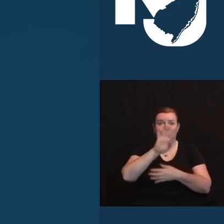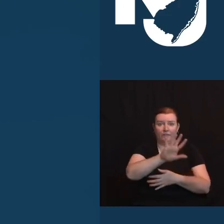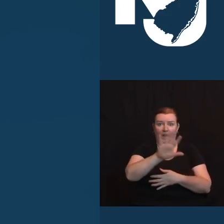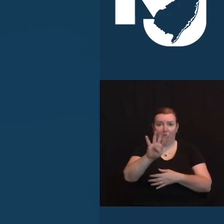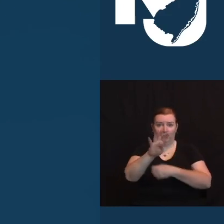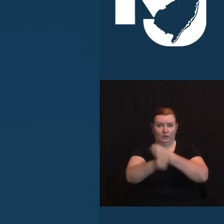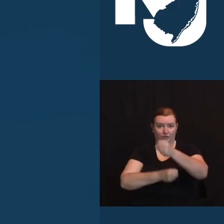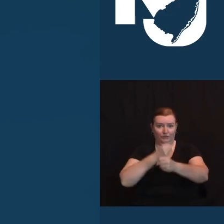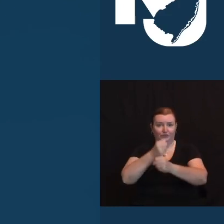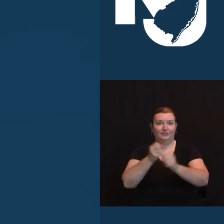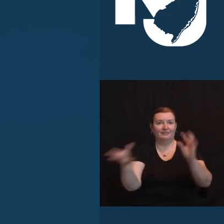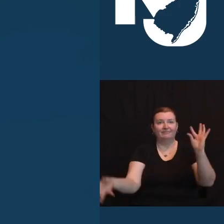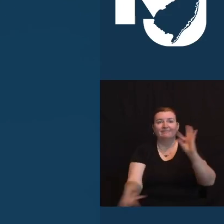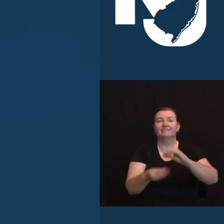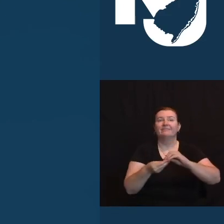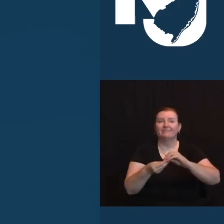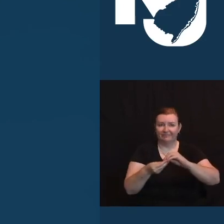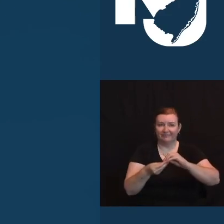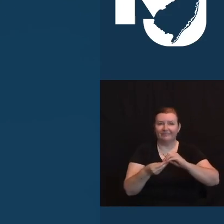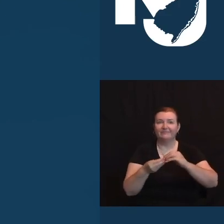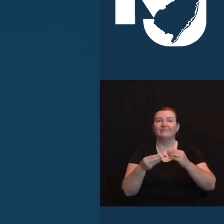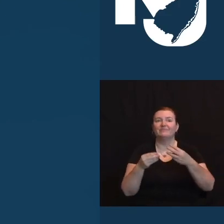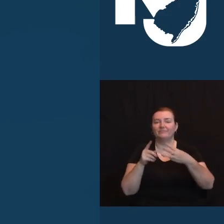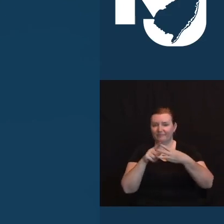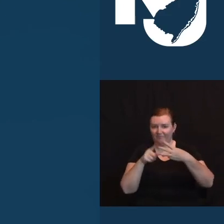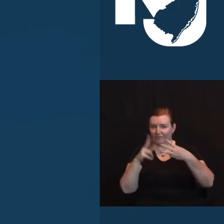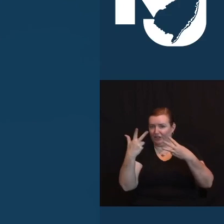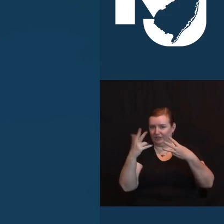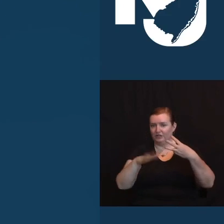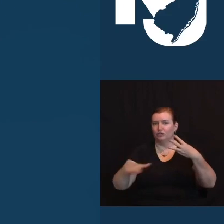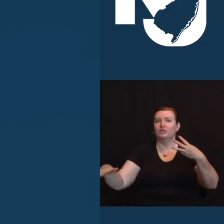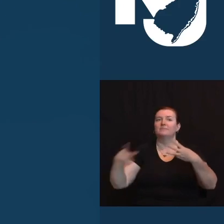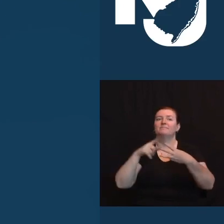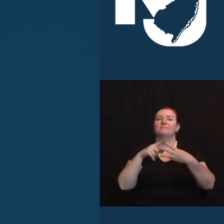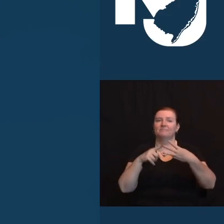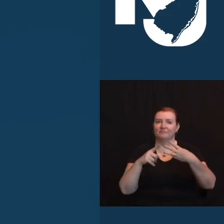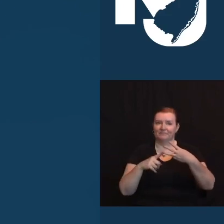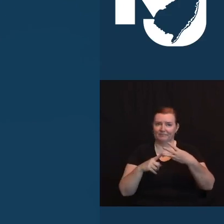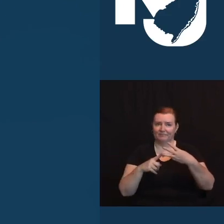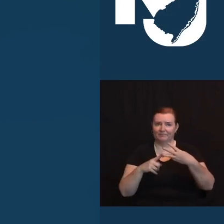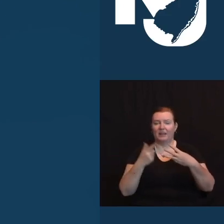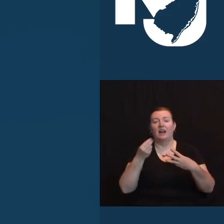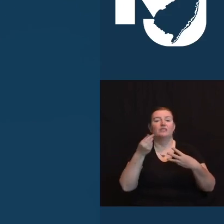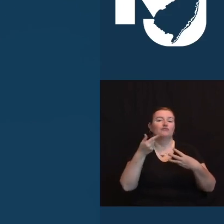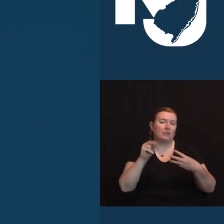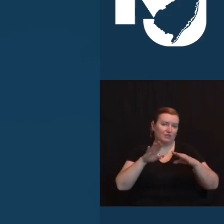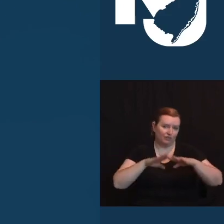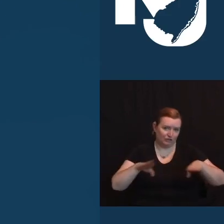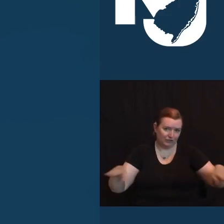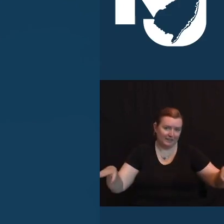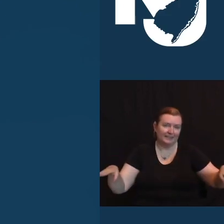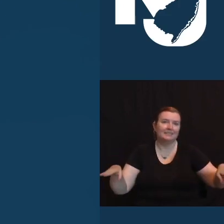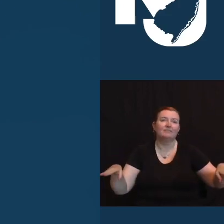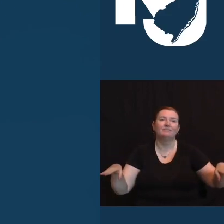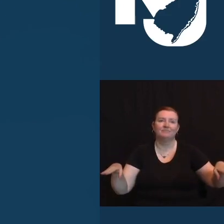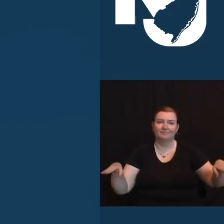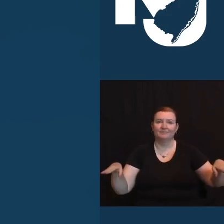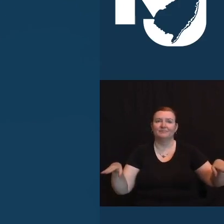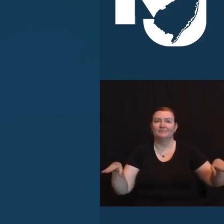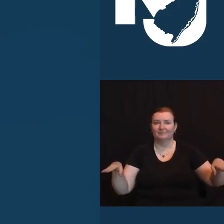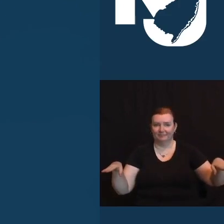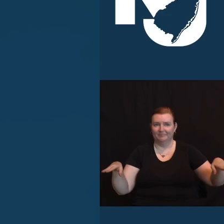children, Mary Ellen, Joe, John, and James, and their spouses, and his grandchildren, Maris, Emily, John, Gabrielle,